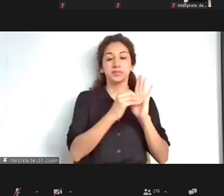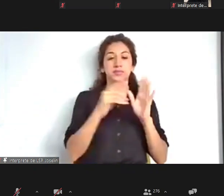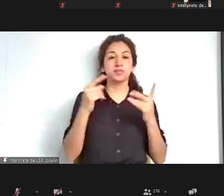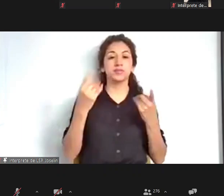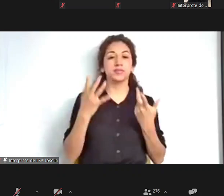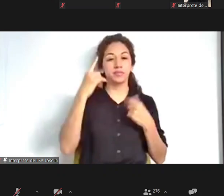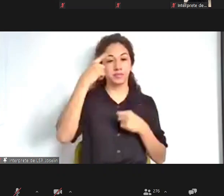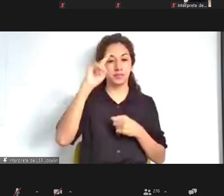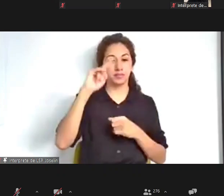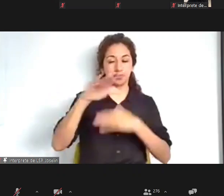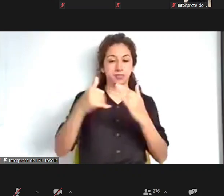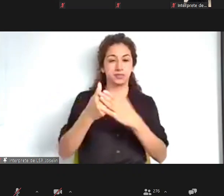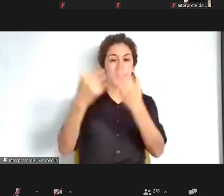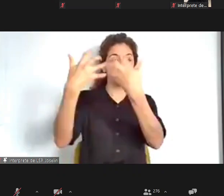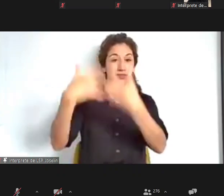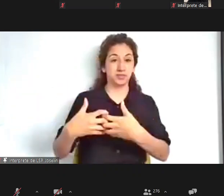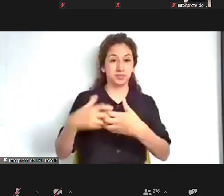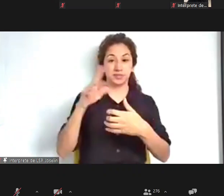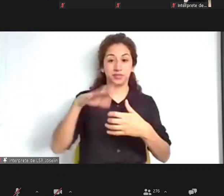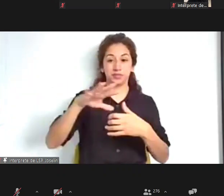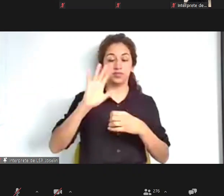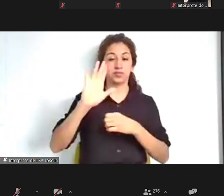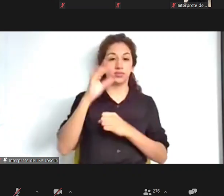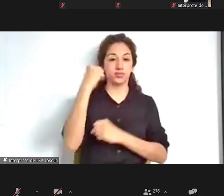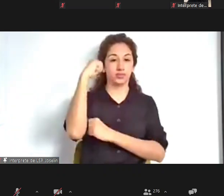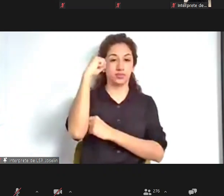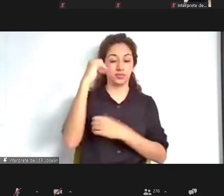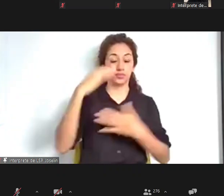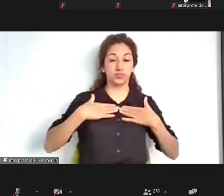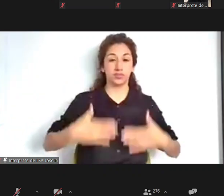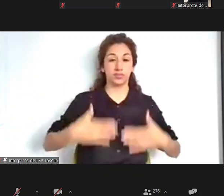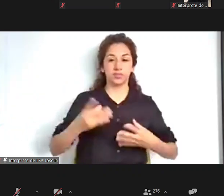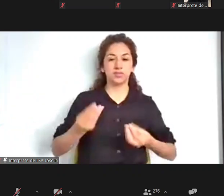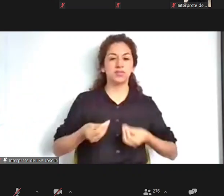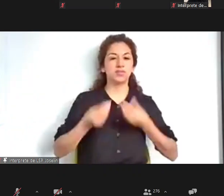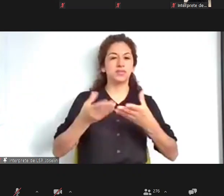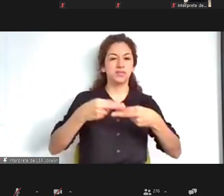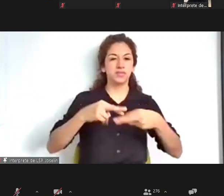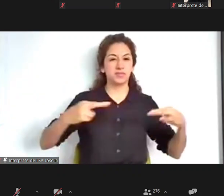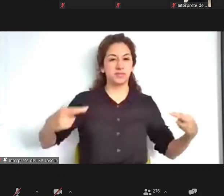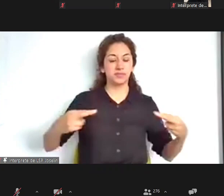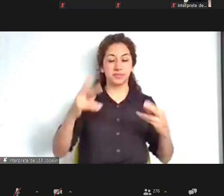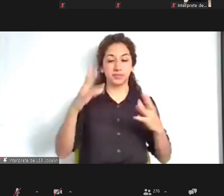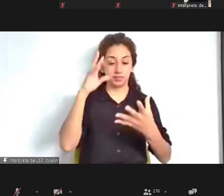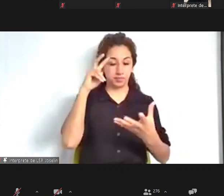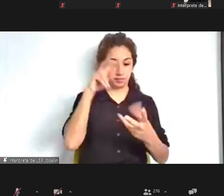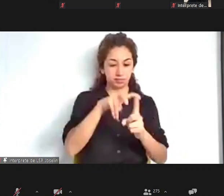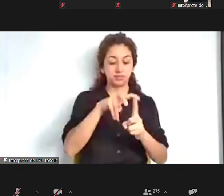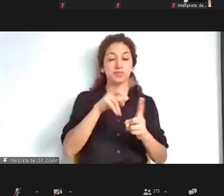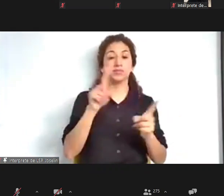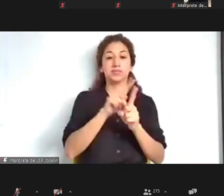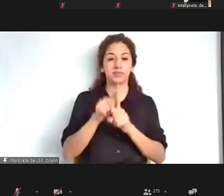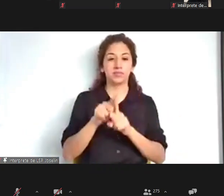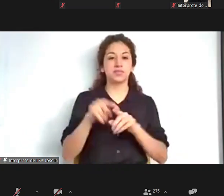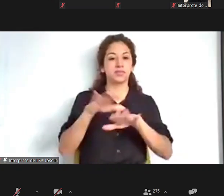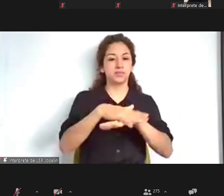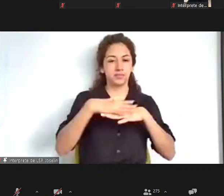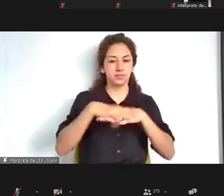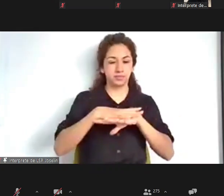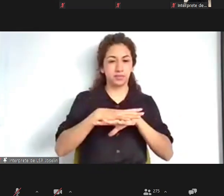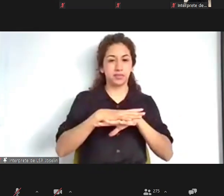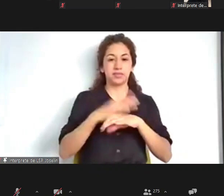promote the exercise on the businesses of due diligence on human rights as a tool to identify prevent